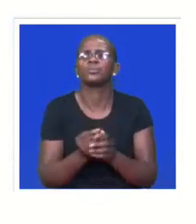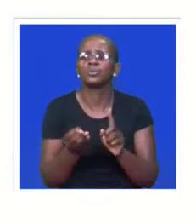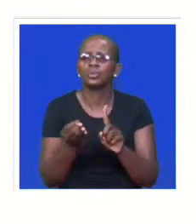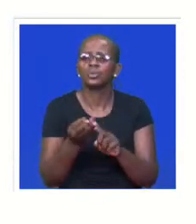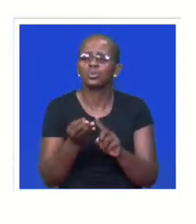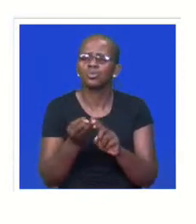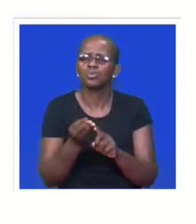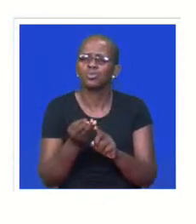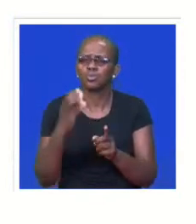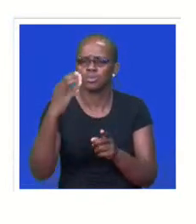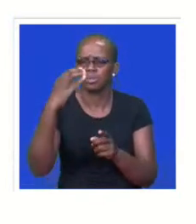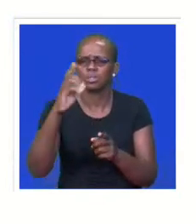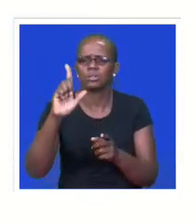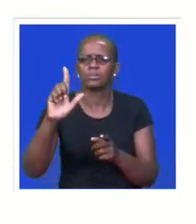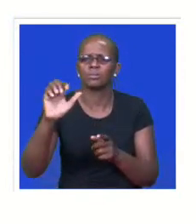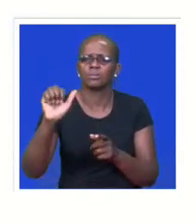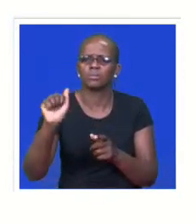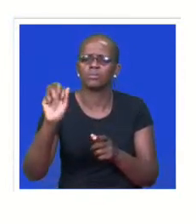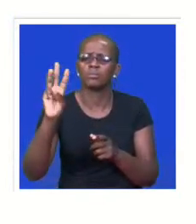here,